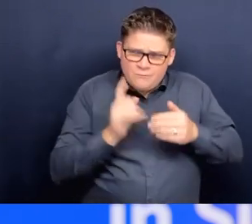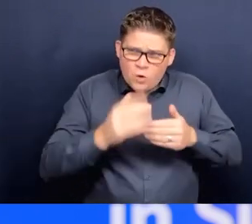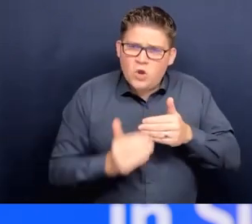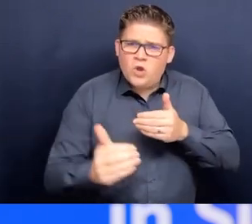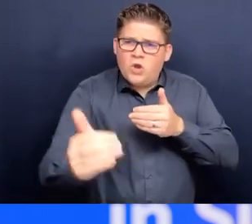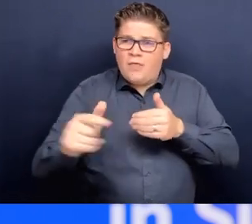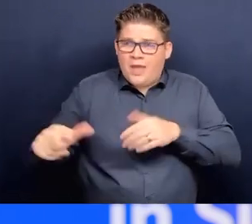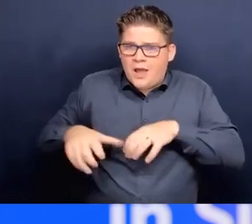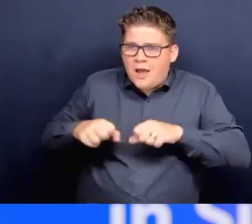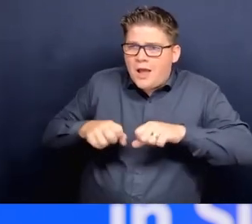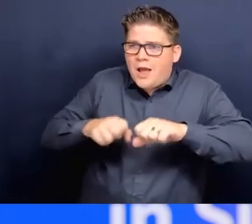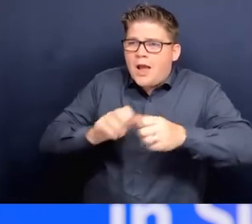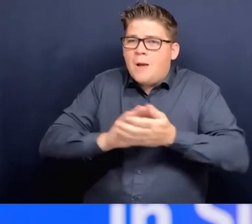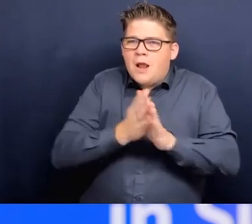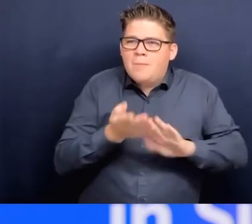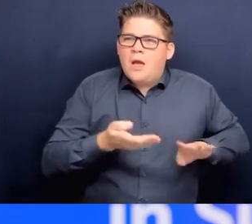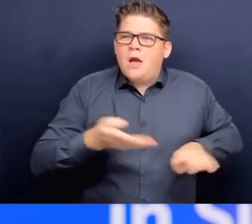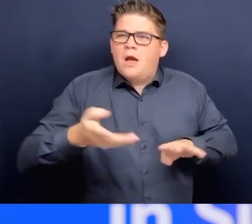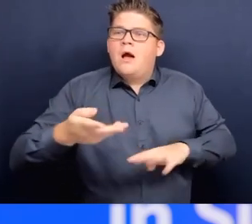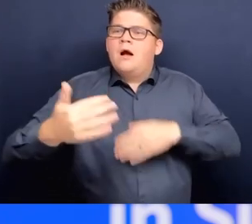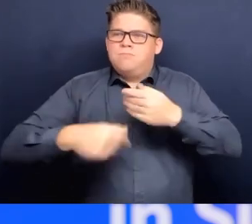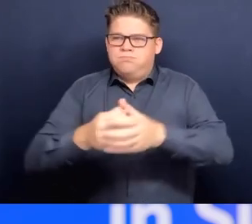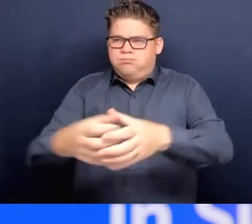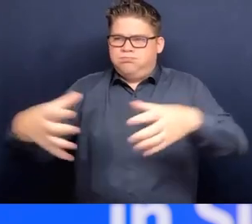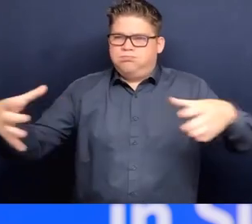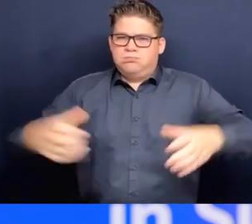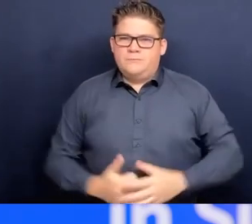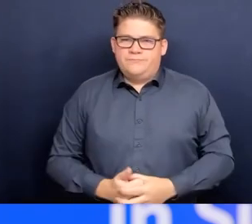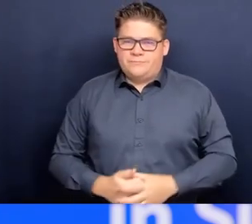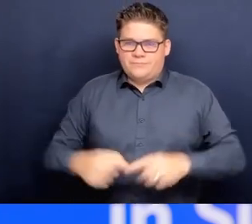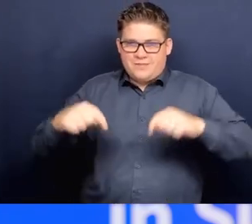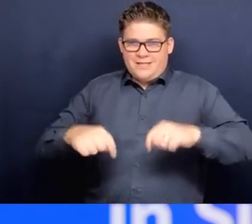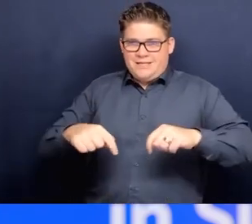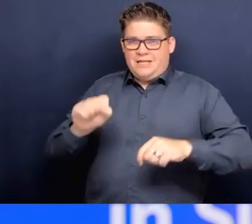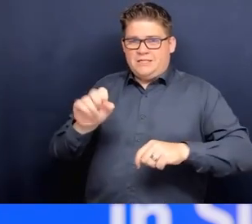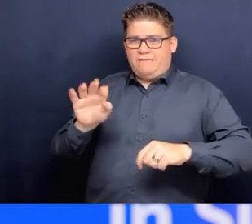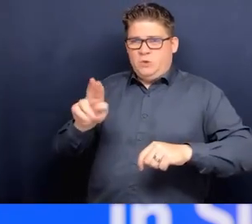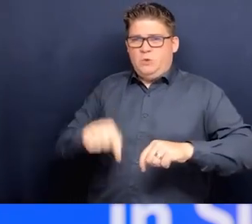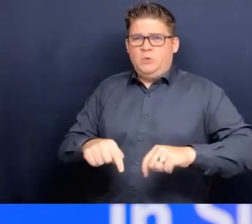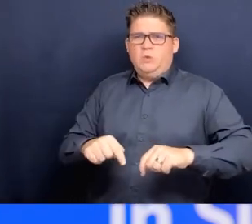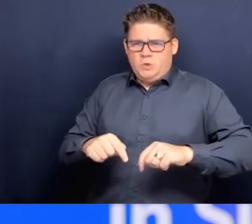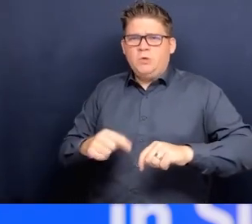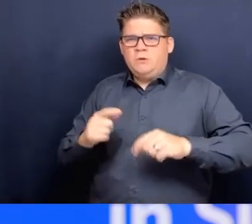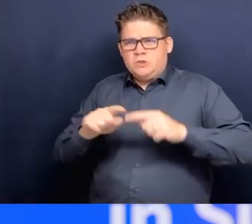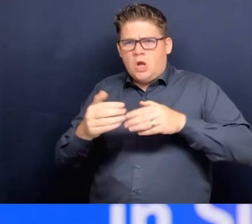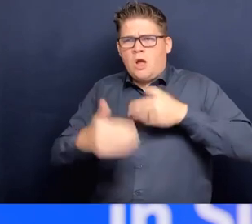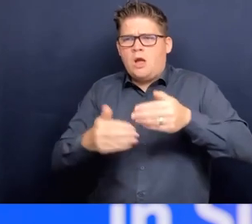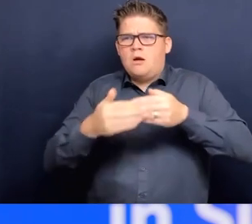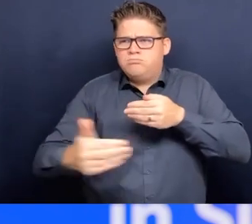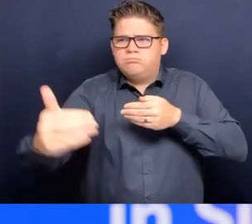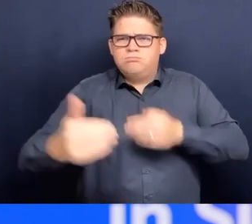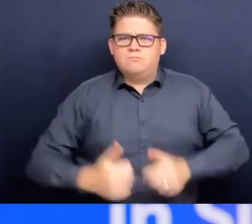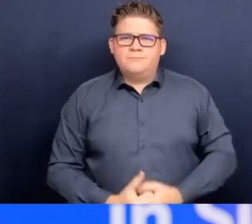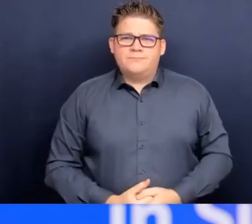of medicine. And we're investing in the training and educating the new generation of healthcare workers to support families in